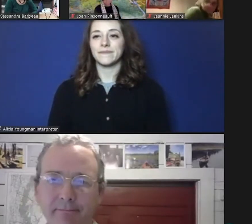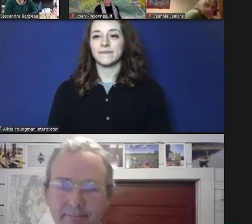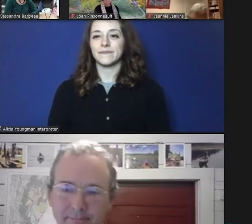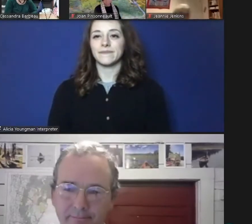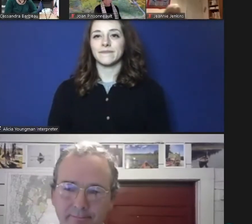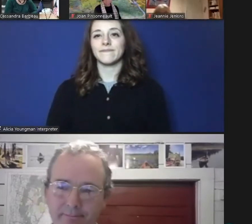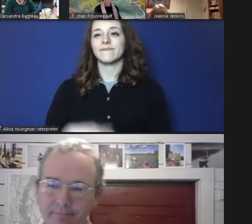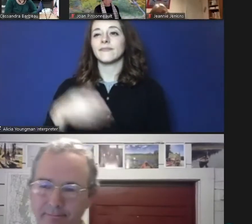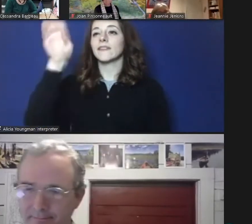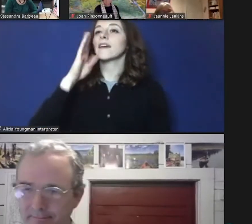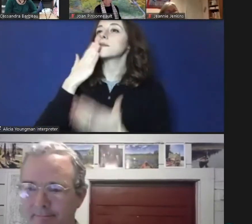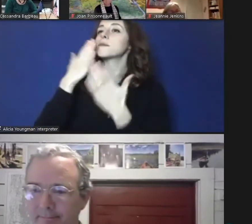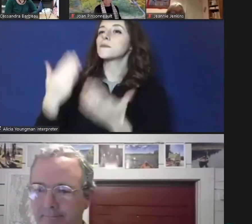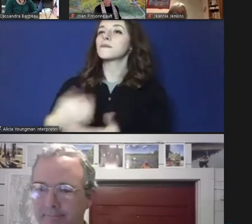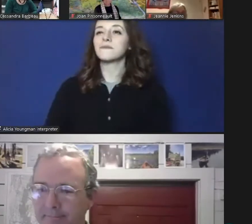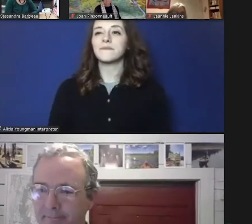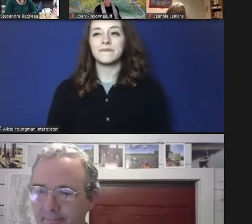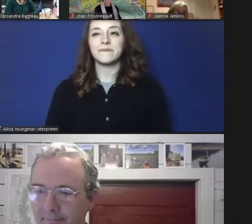Don, thank you.